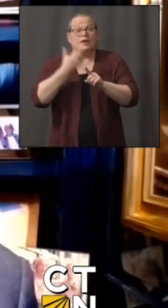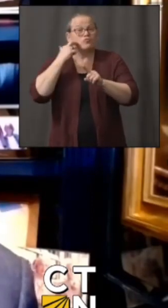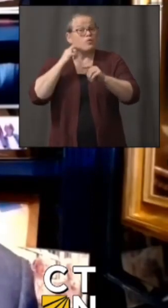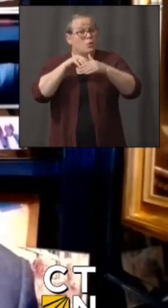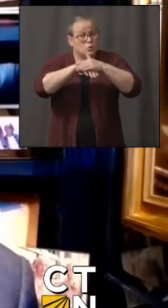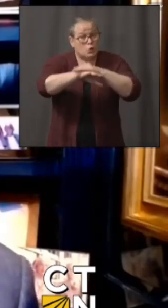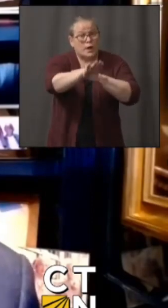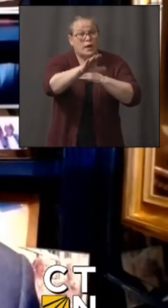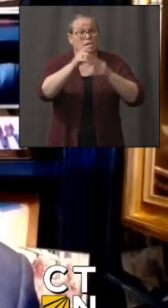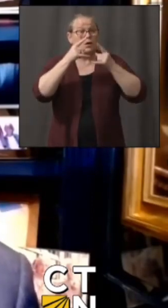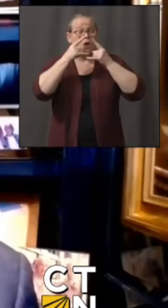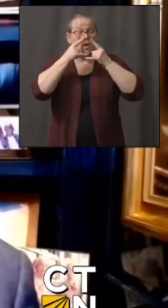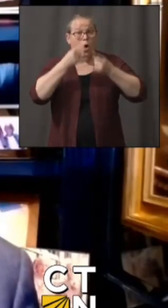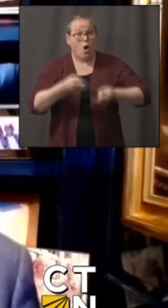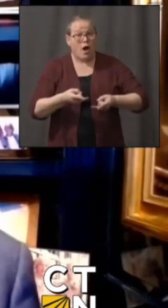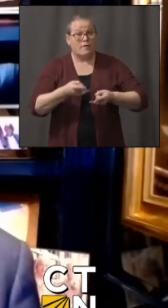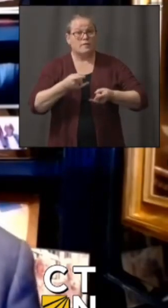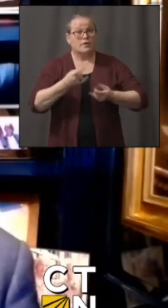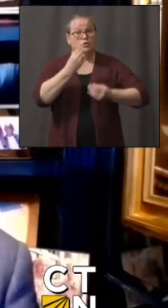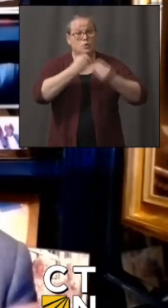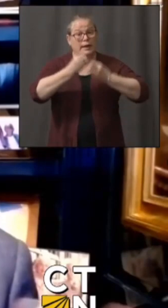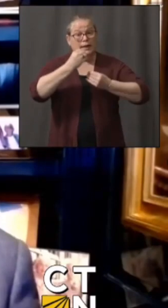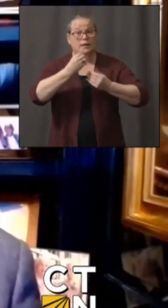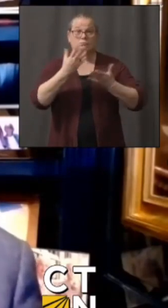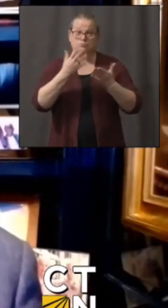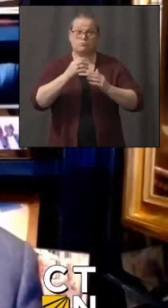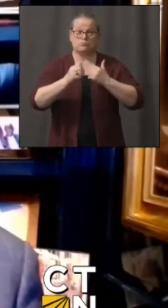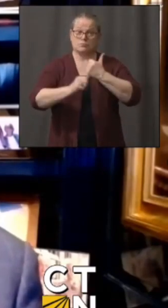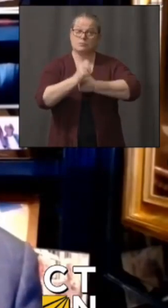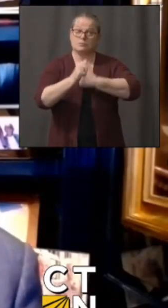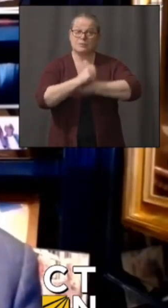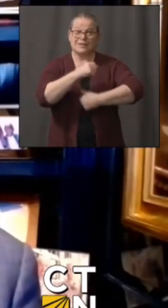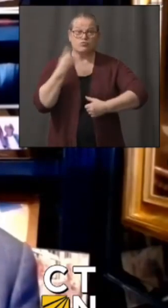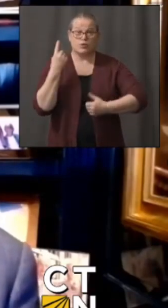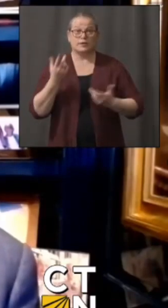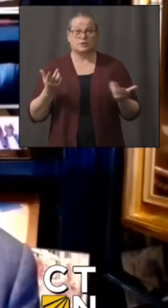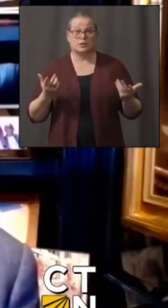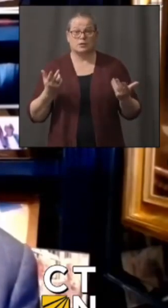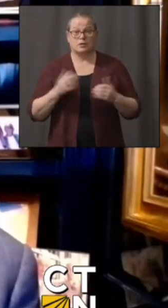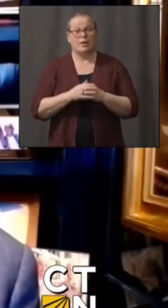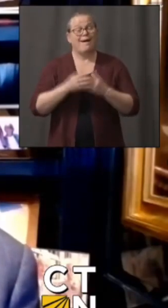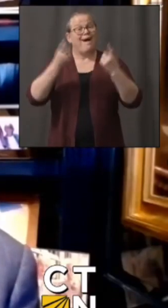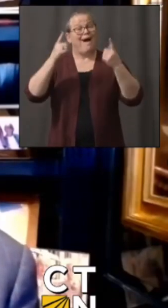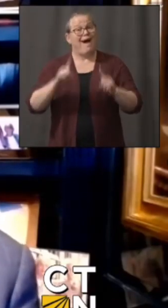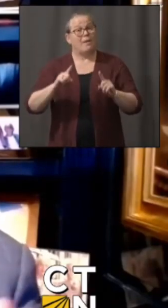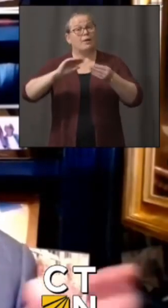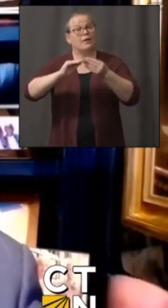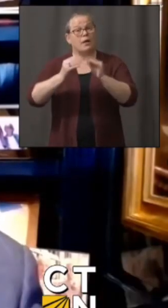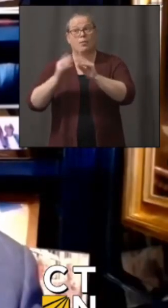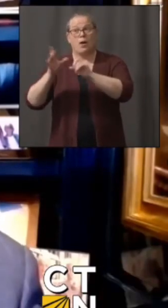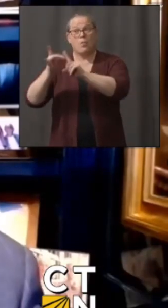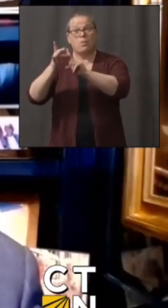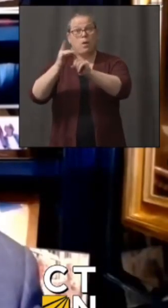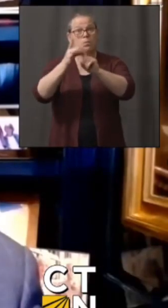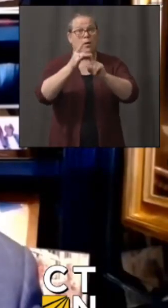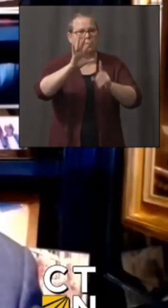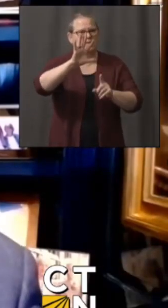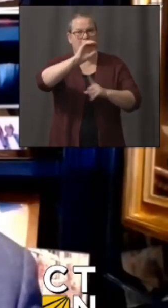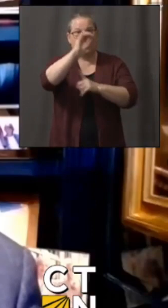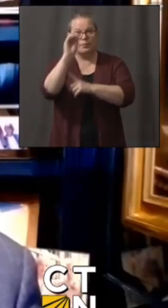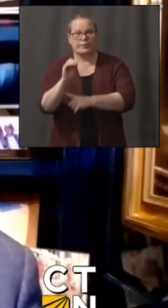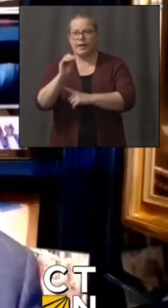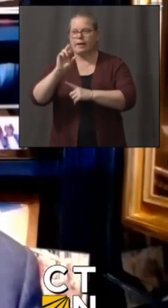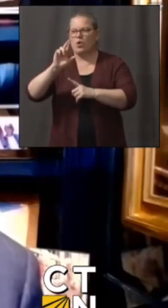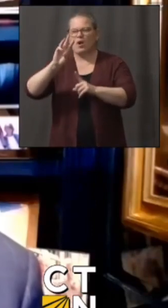risk there, no matter how safe you're doing it. If I have a 5% infection rate, a 6% infection rate, and there are 50 people in a